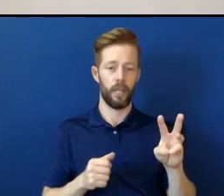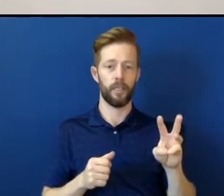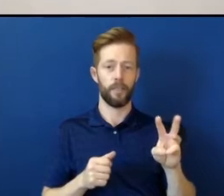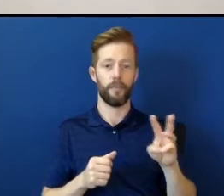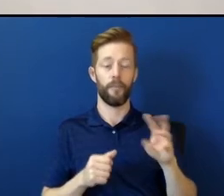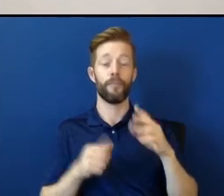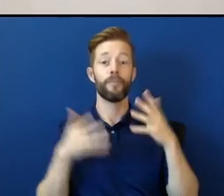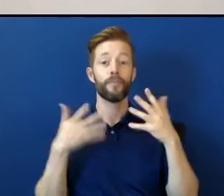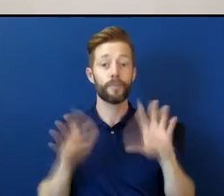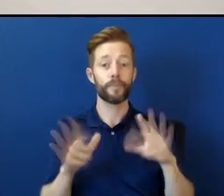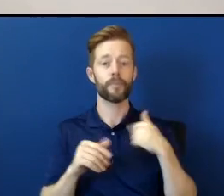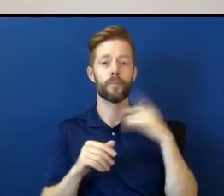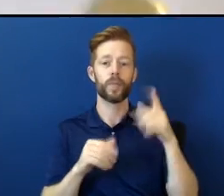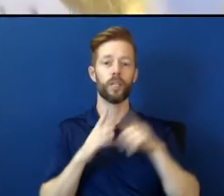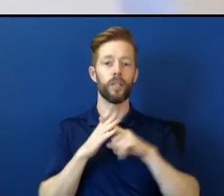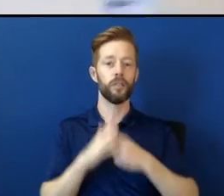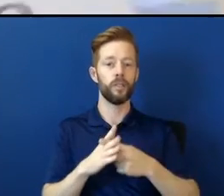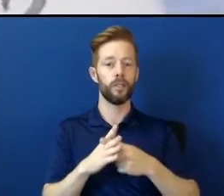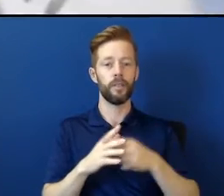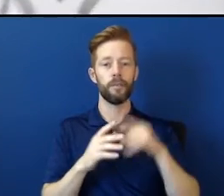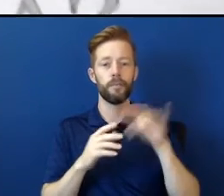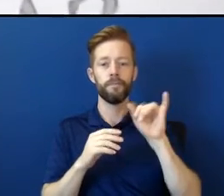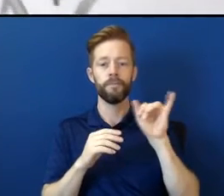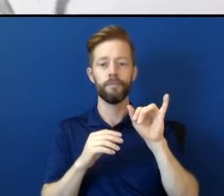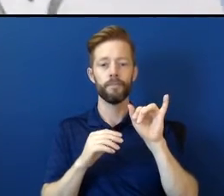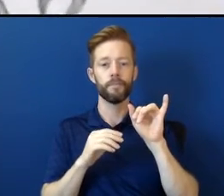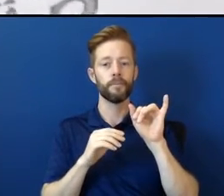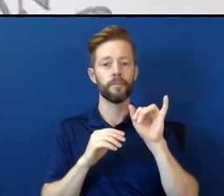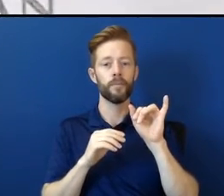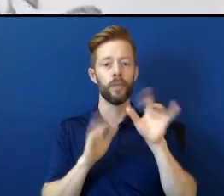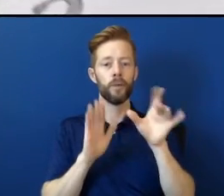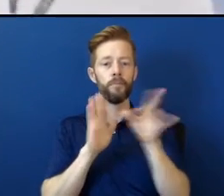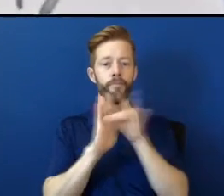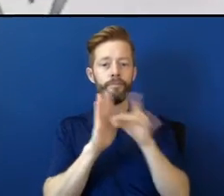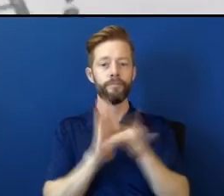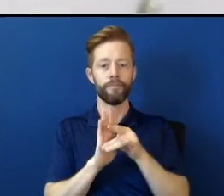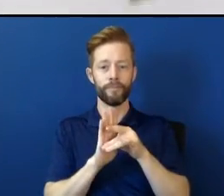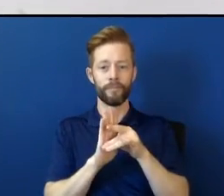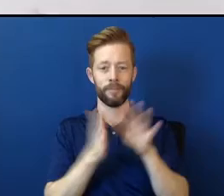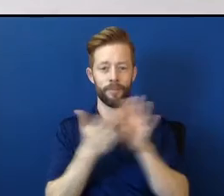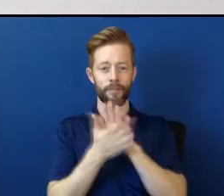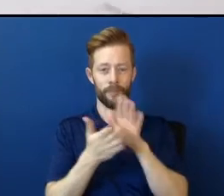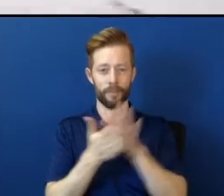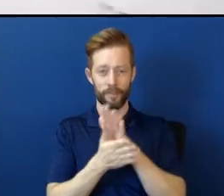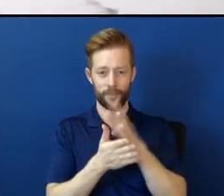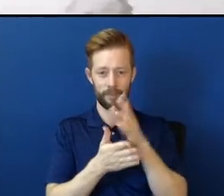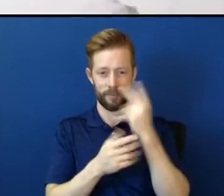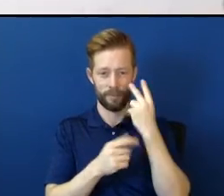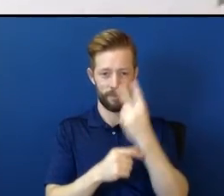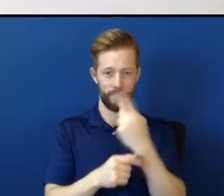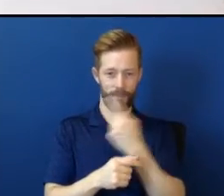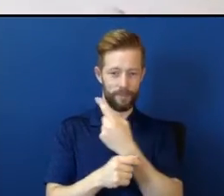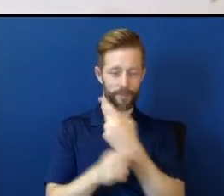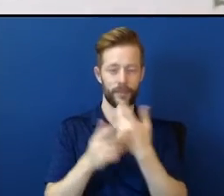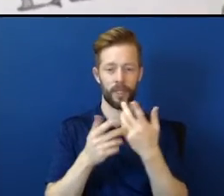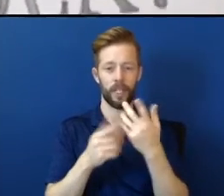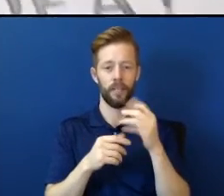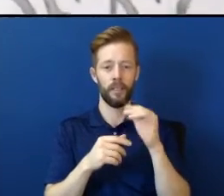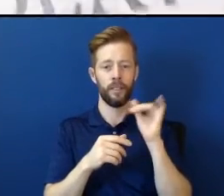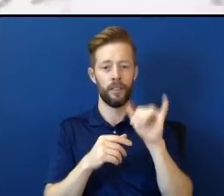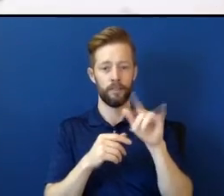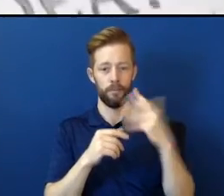And then I would start putting little Post-it notes to remind